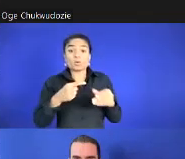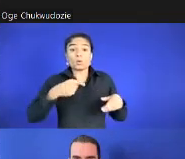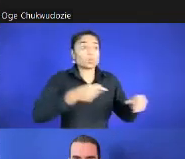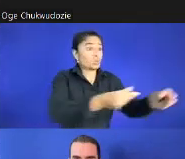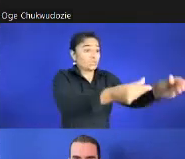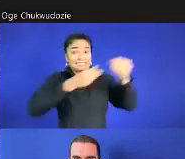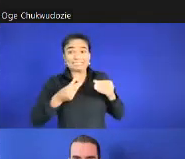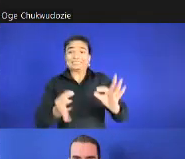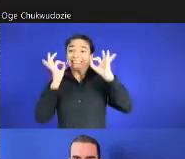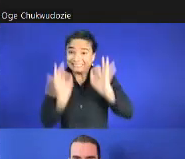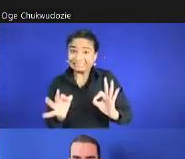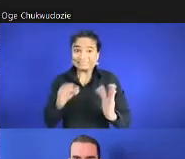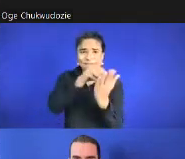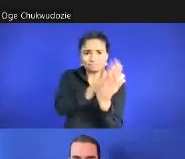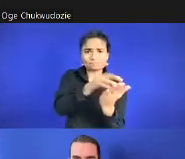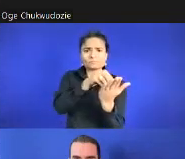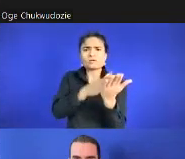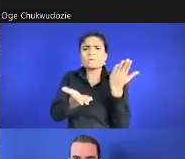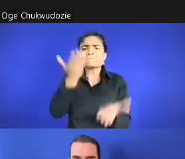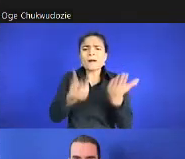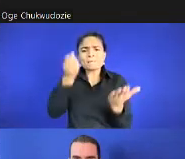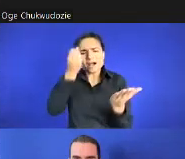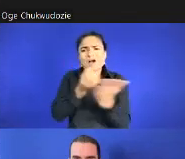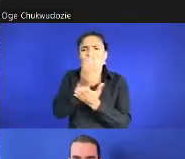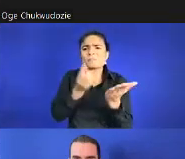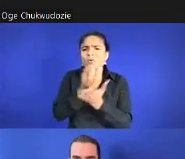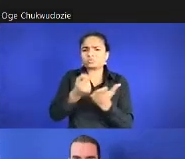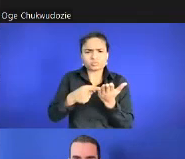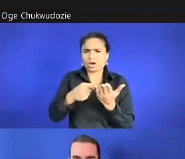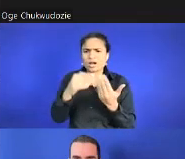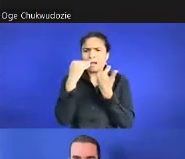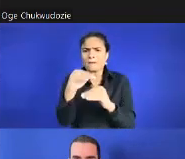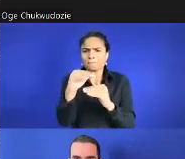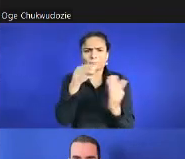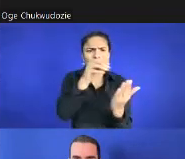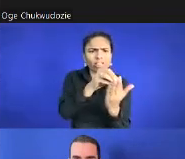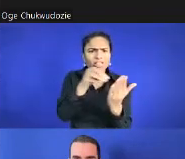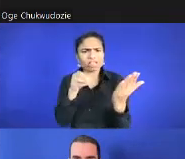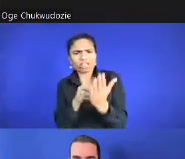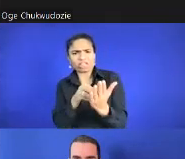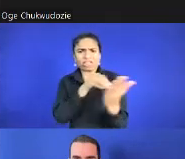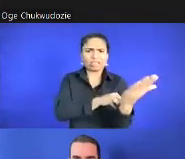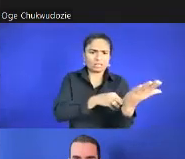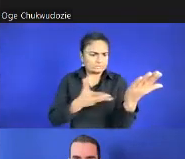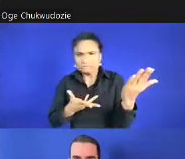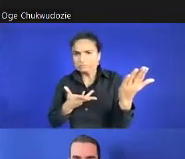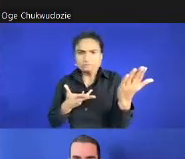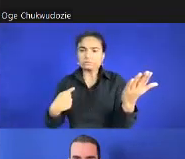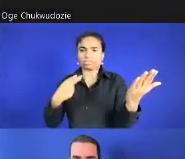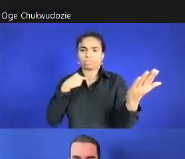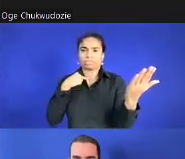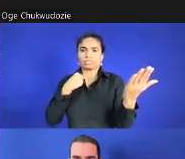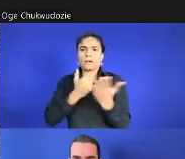can't get back to the person, then that feedback ends there. And sometimes there are also issues